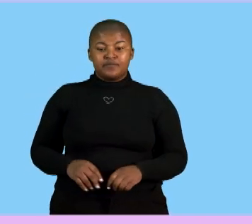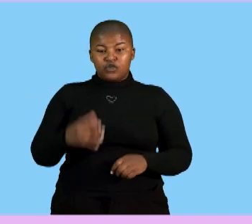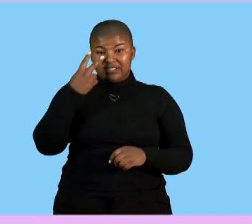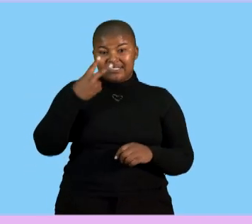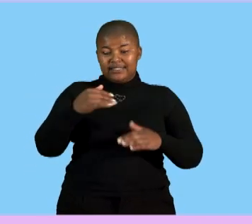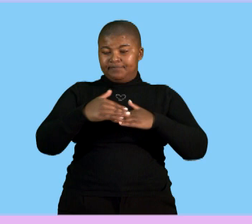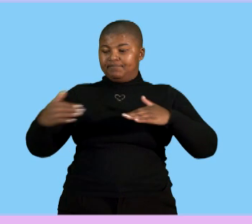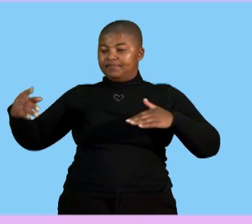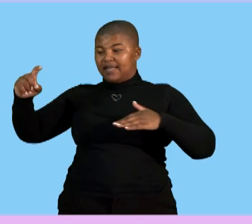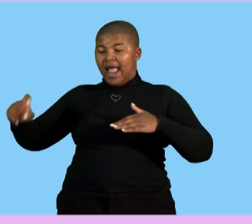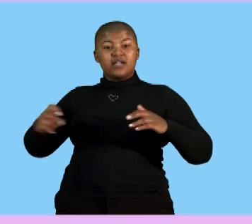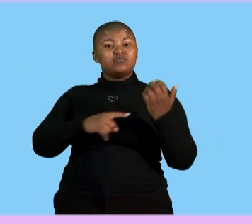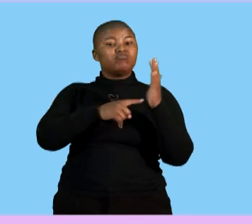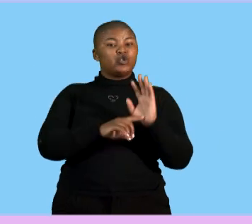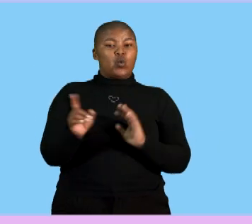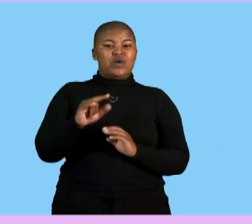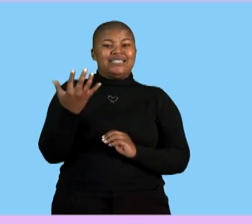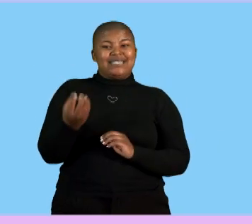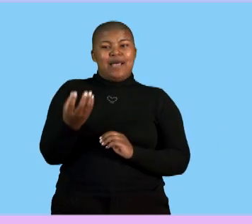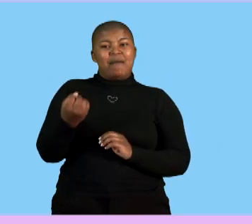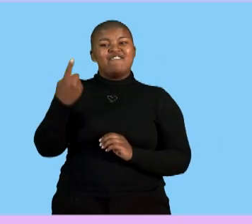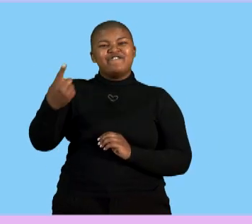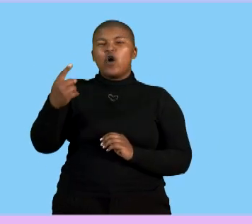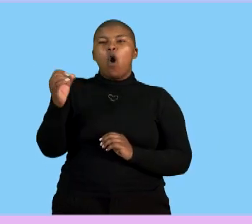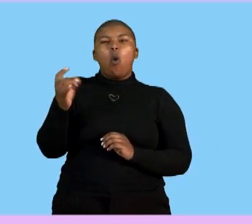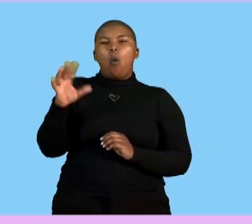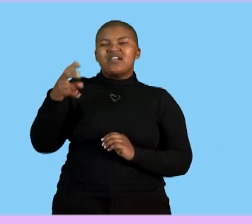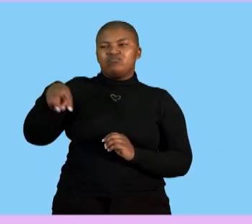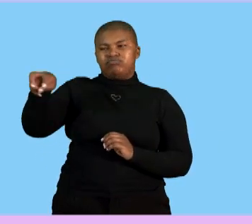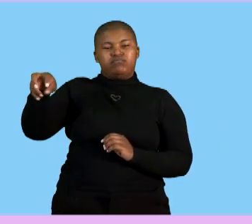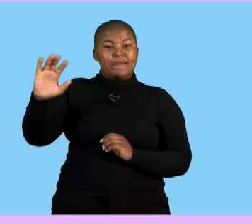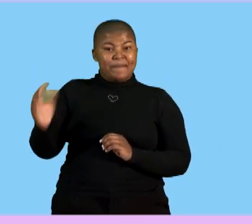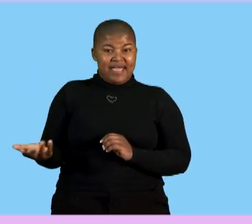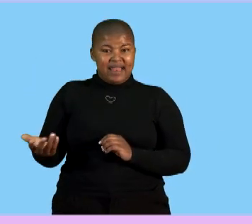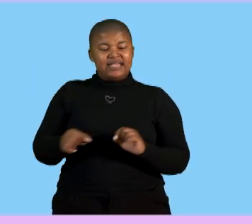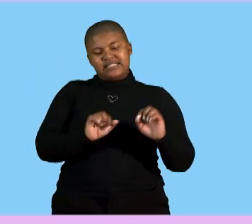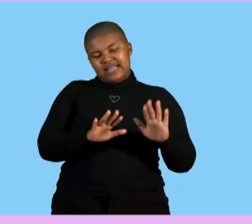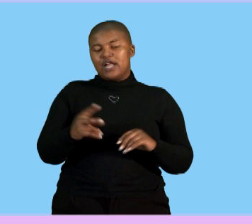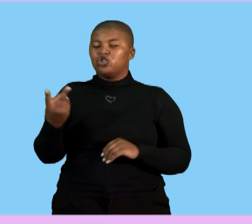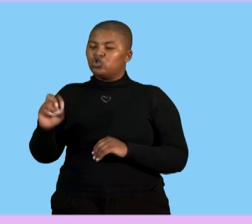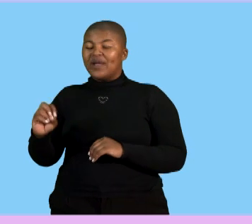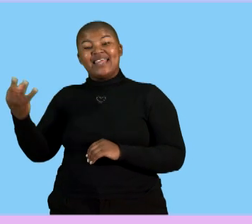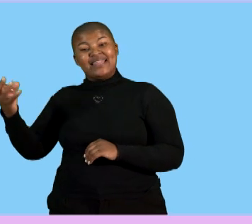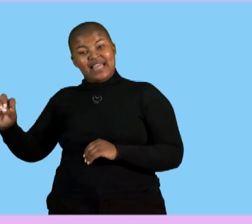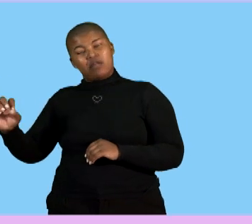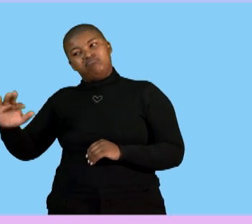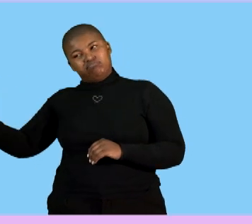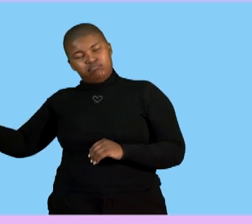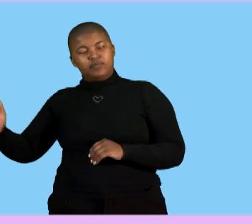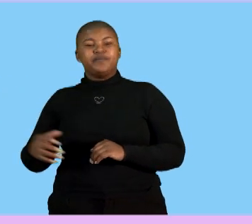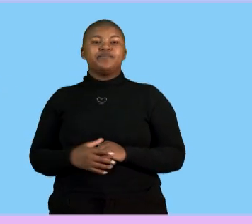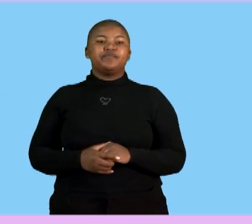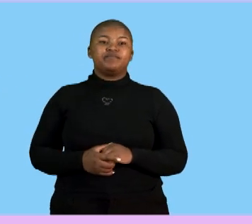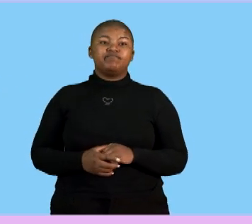the x-axis, it shows us the number of single trips. It's 10, 20, 30,